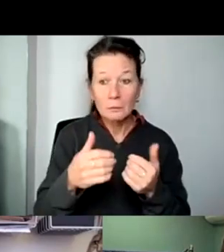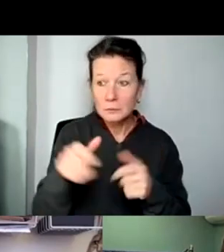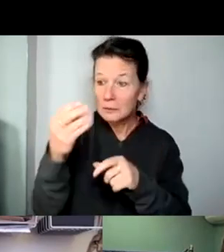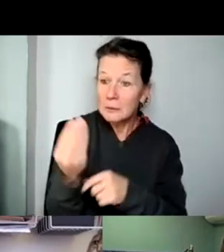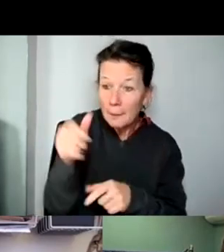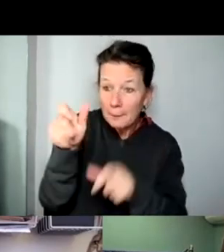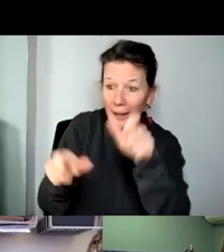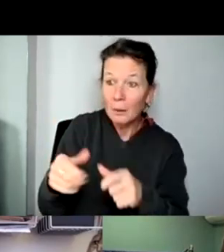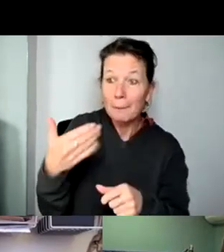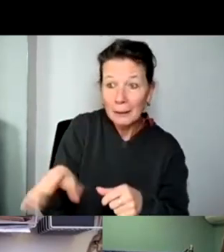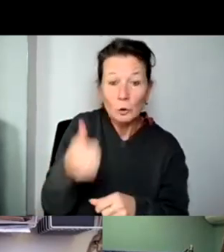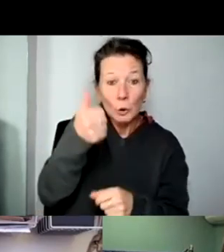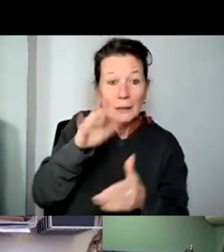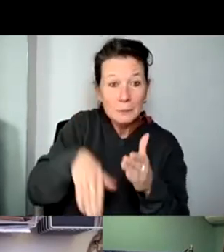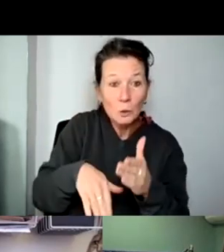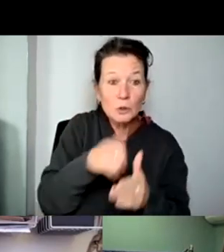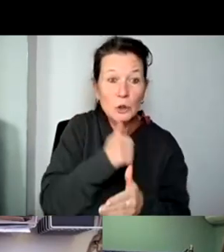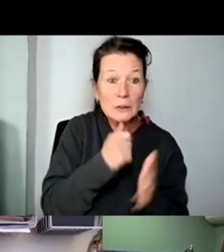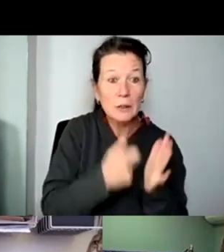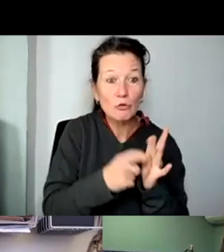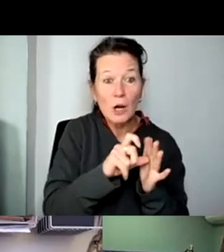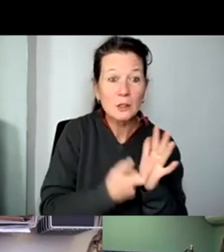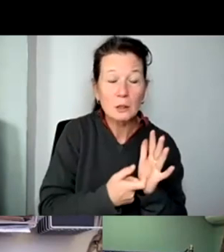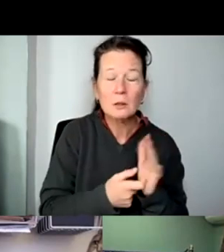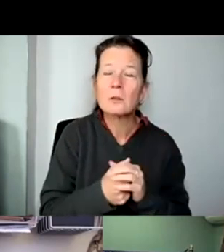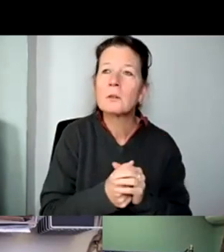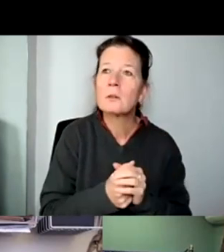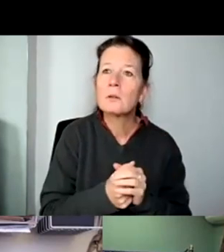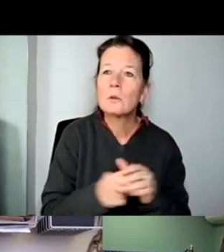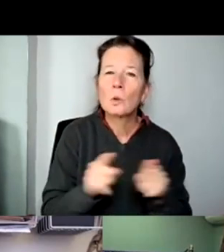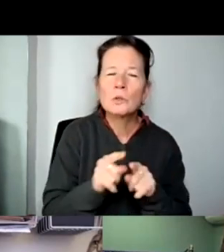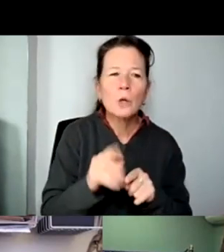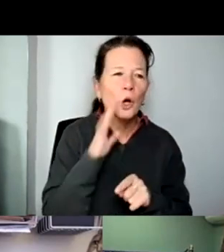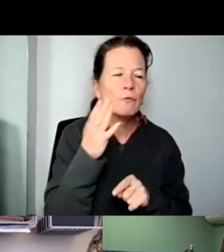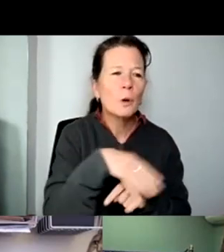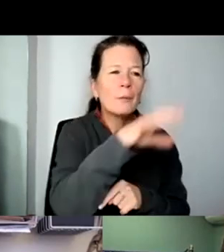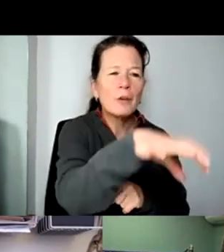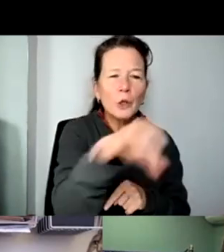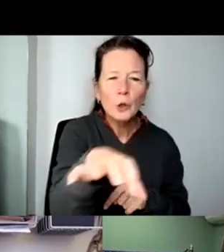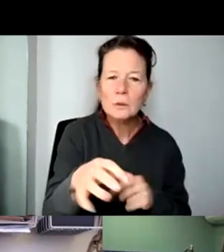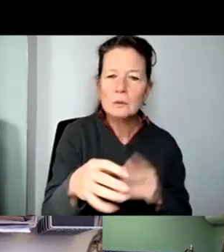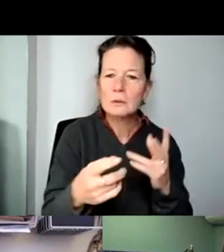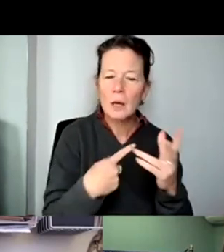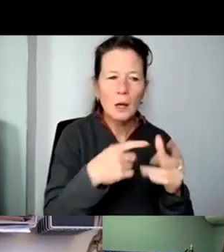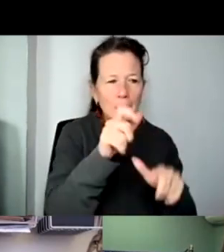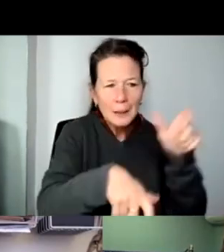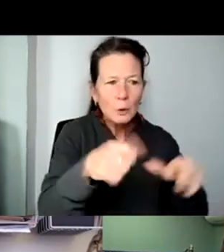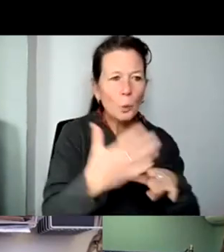experiences using it. And also we've heard from venues and other people working with